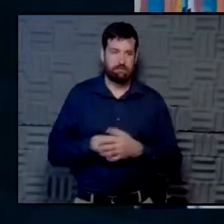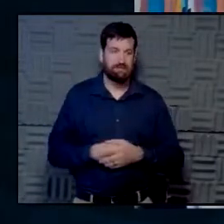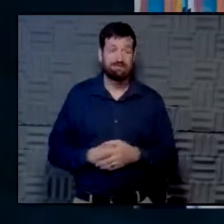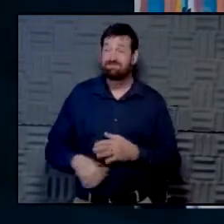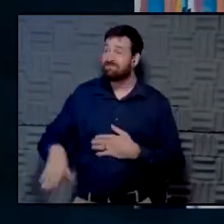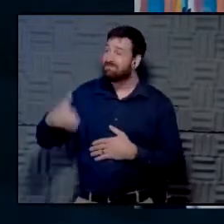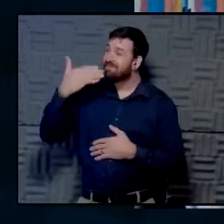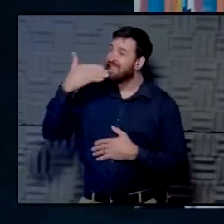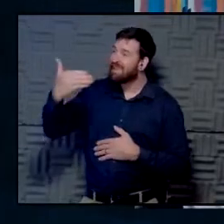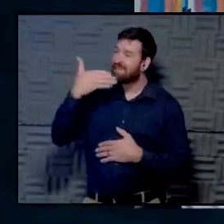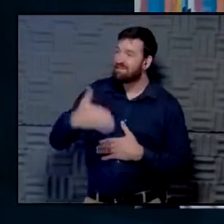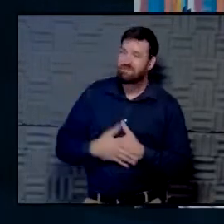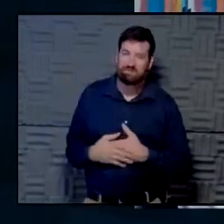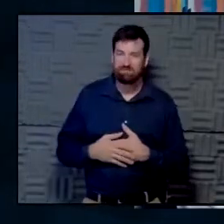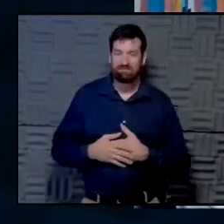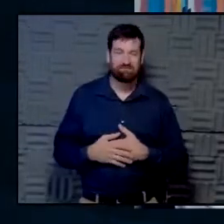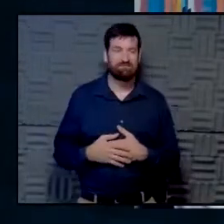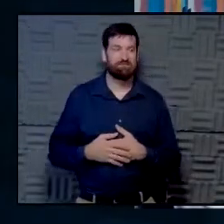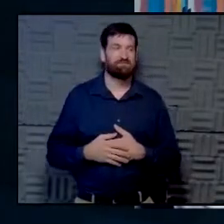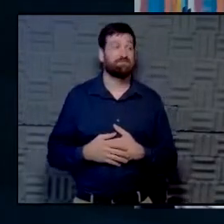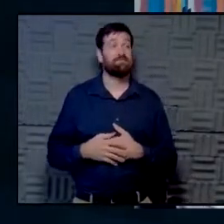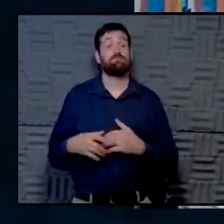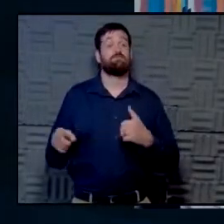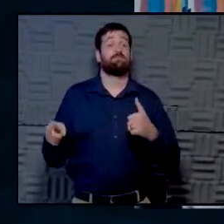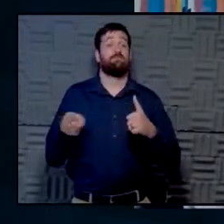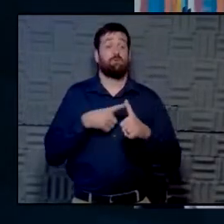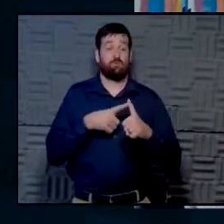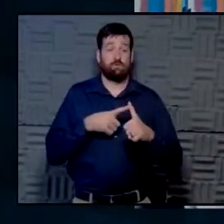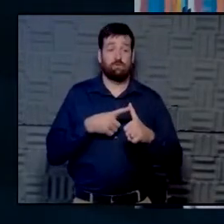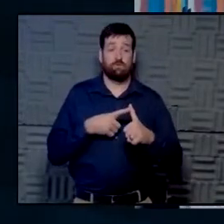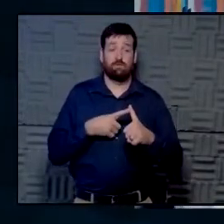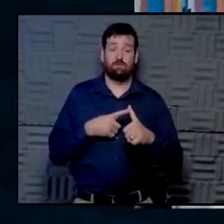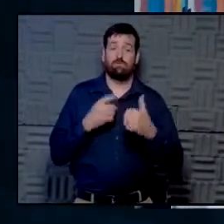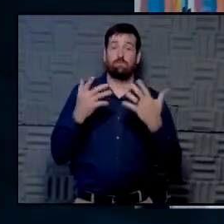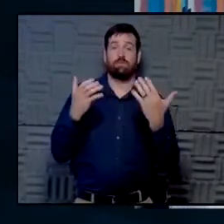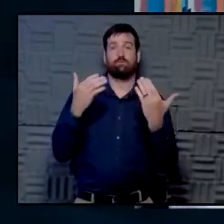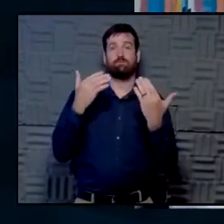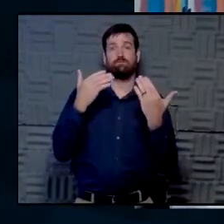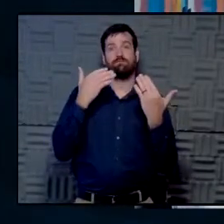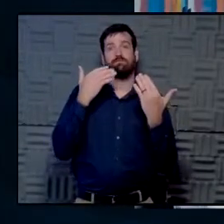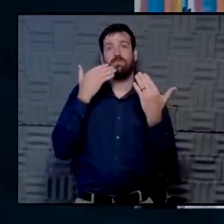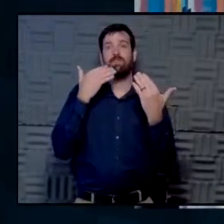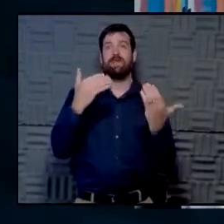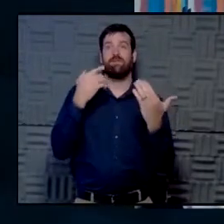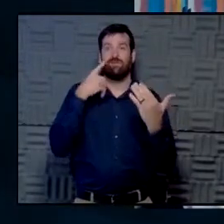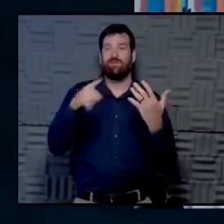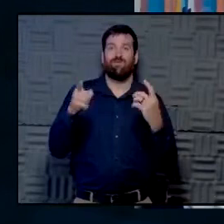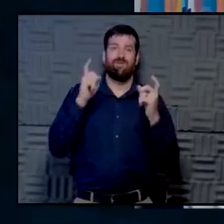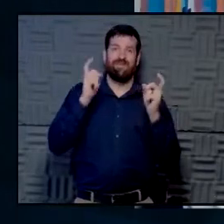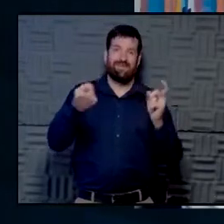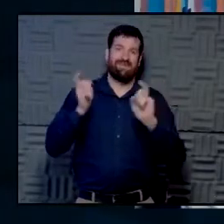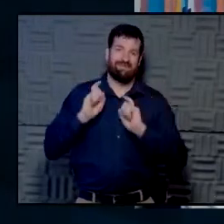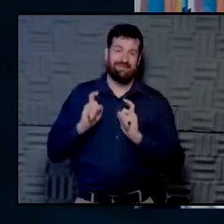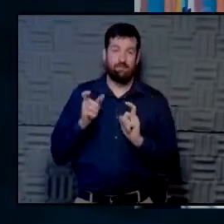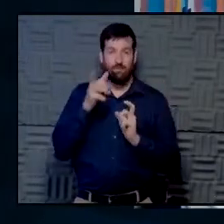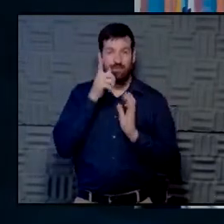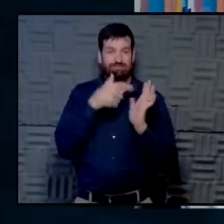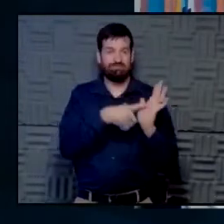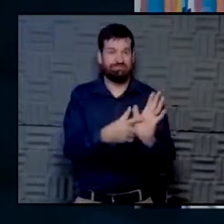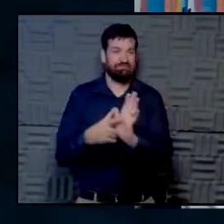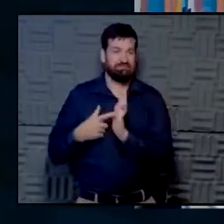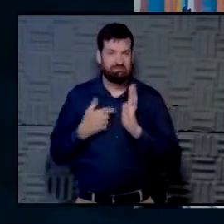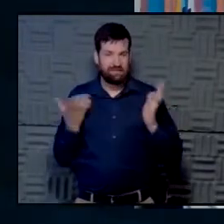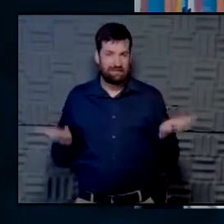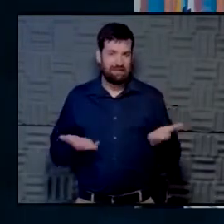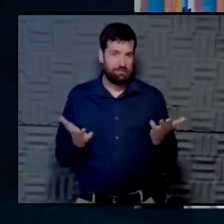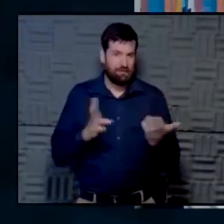Thank you. Thank you. First of all, I just would like to thank you for these gifts, which will be displayed here at our